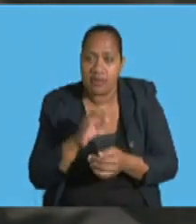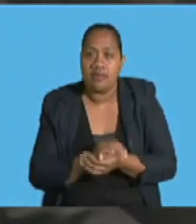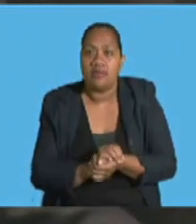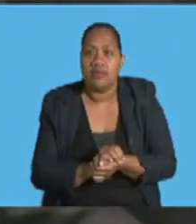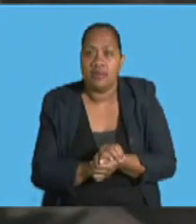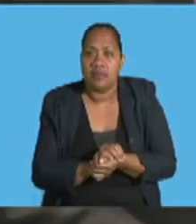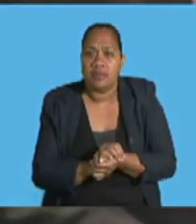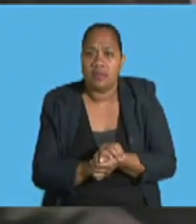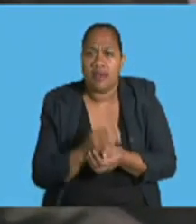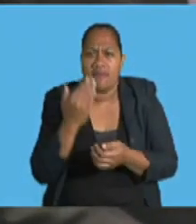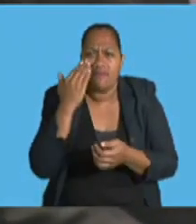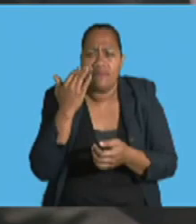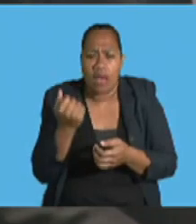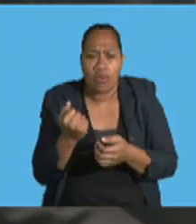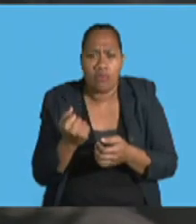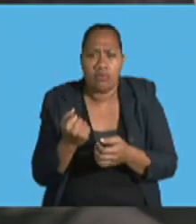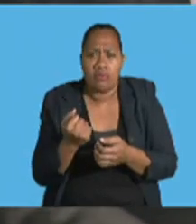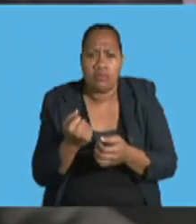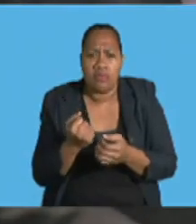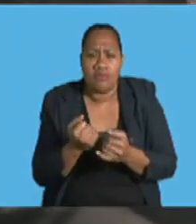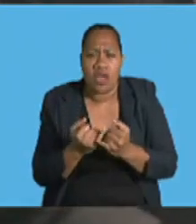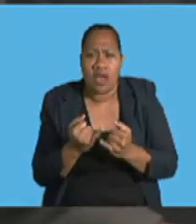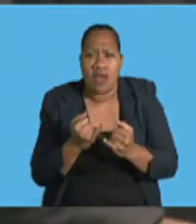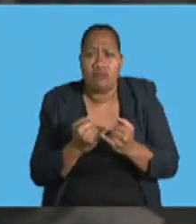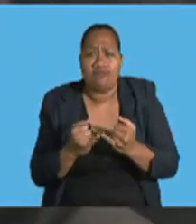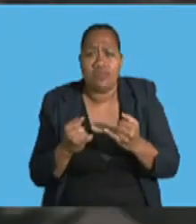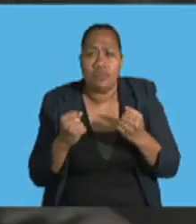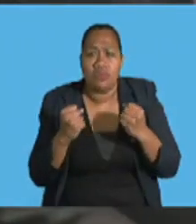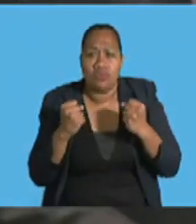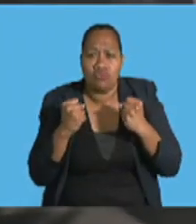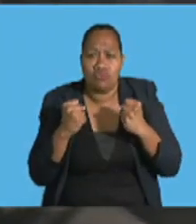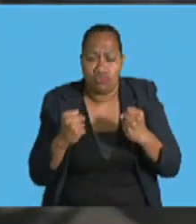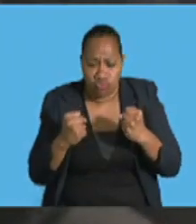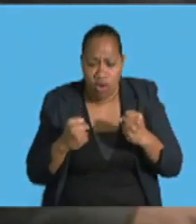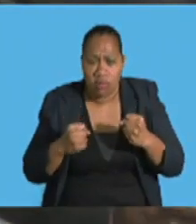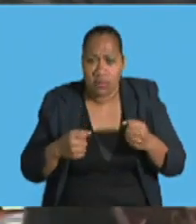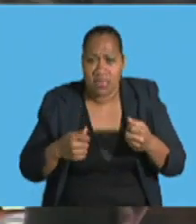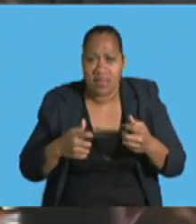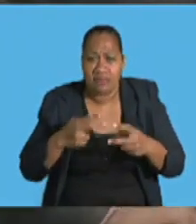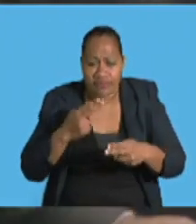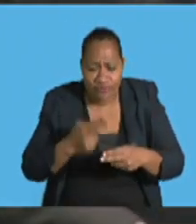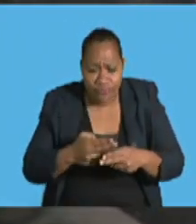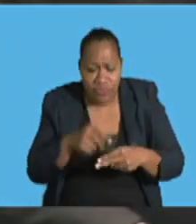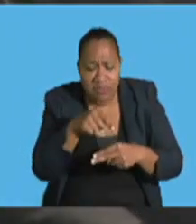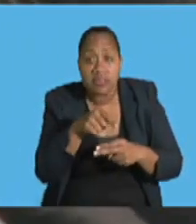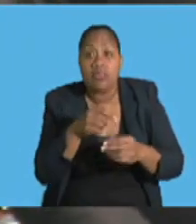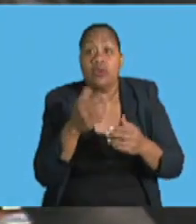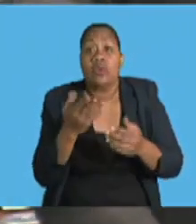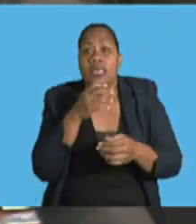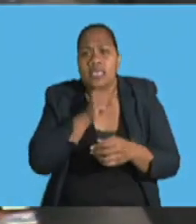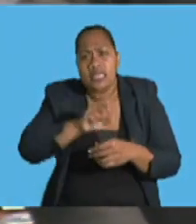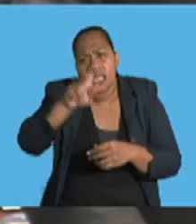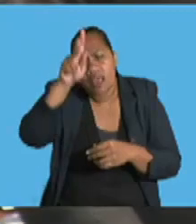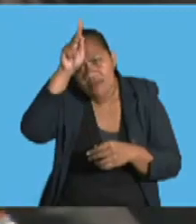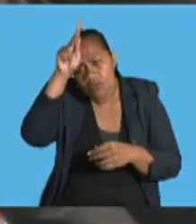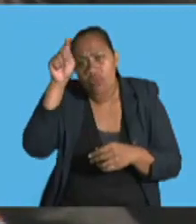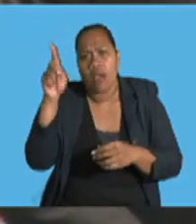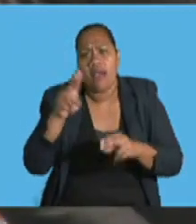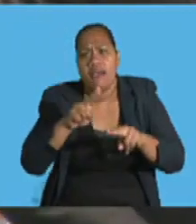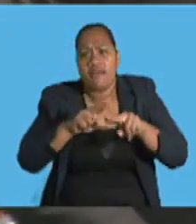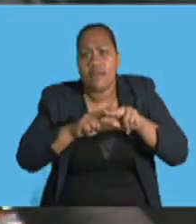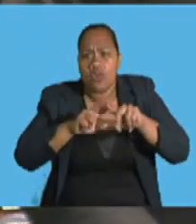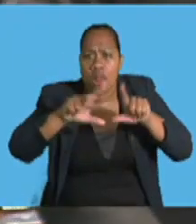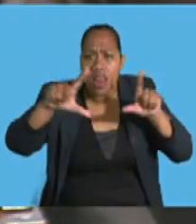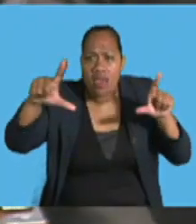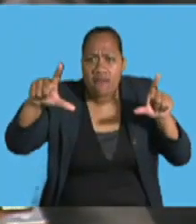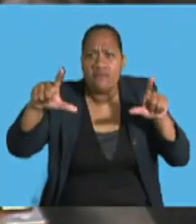have found very strong cultivation presence in Kandavu, and of course in the Triangle in Bonwaleavu, and of course